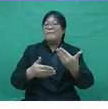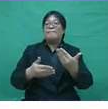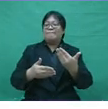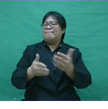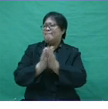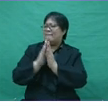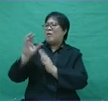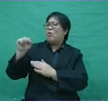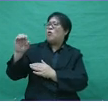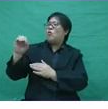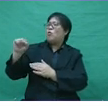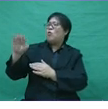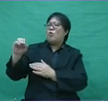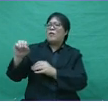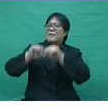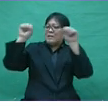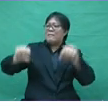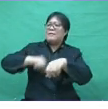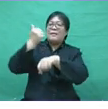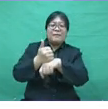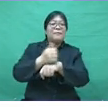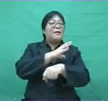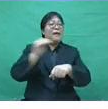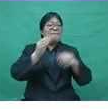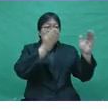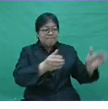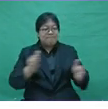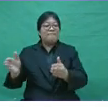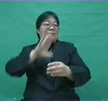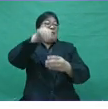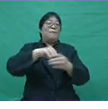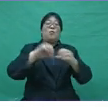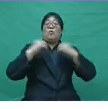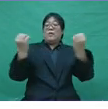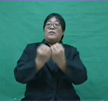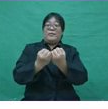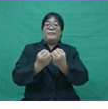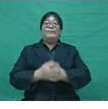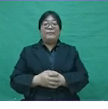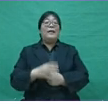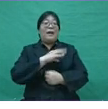SOXO systematic setting and arrangement within the organization, as well as